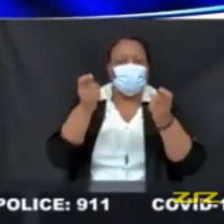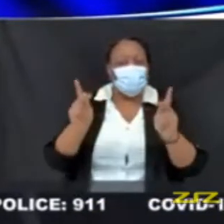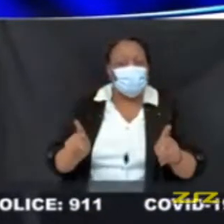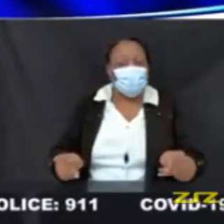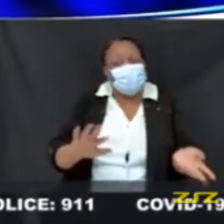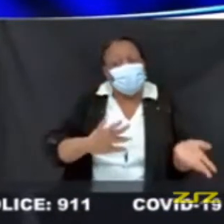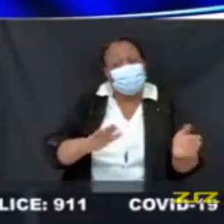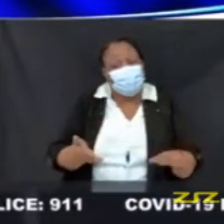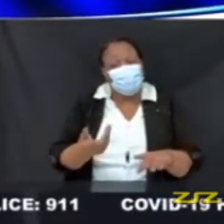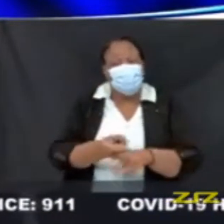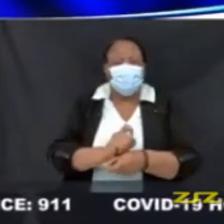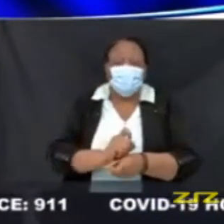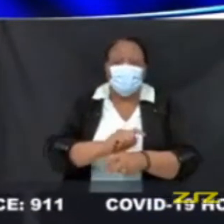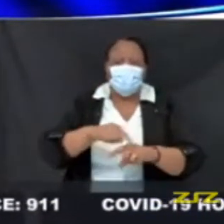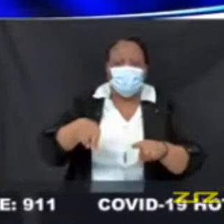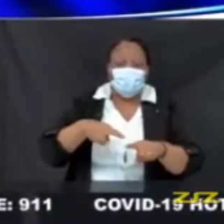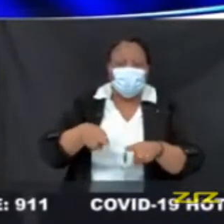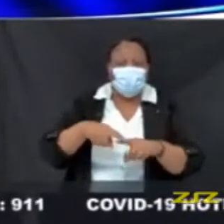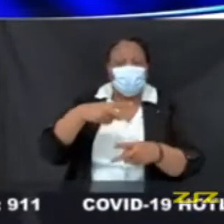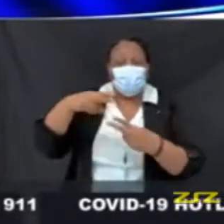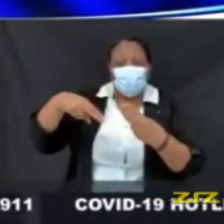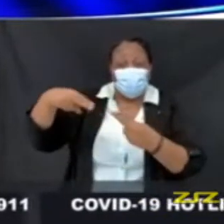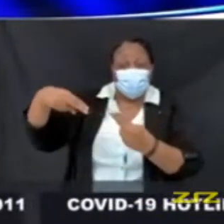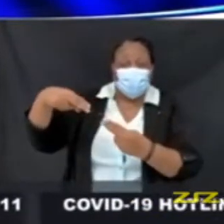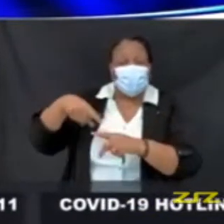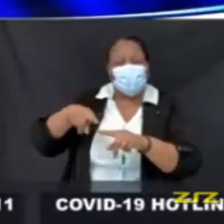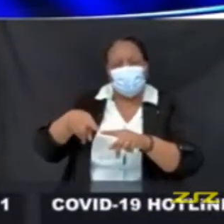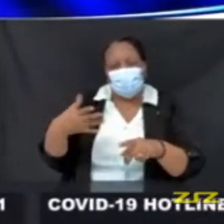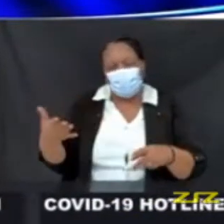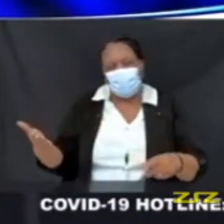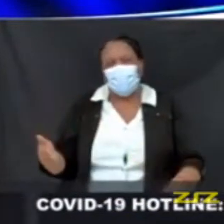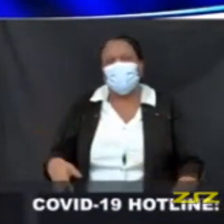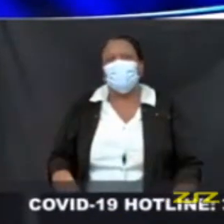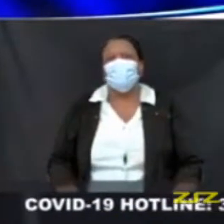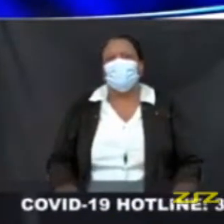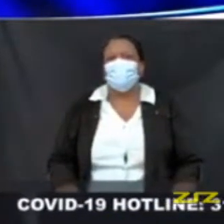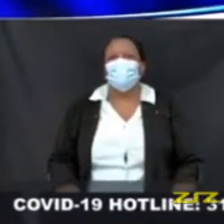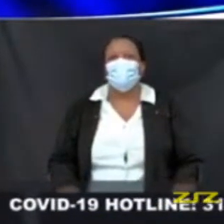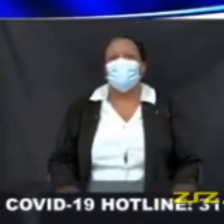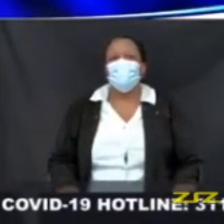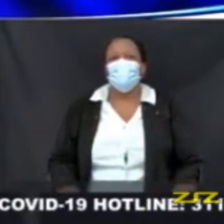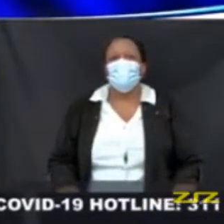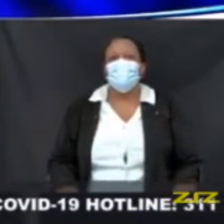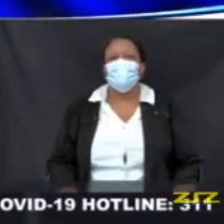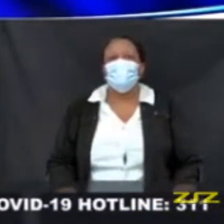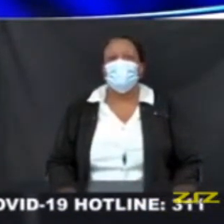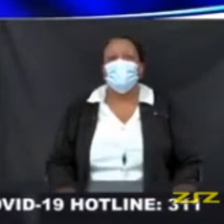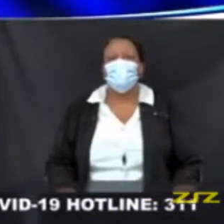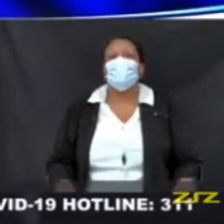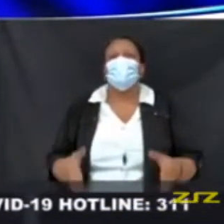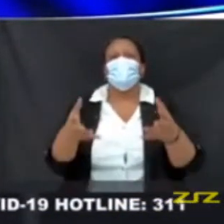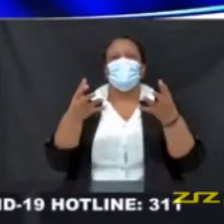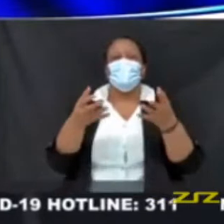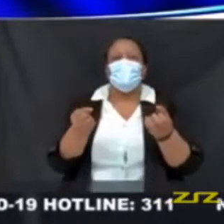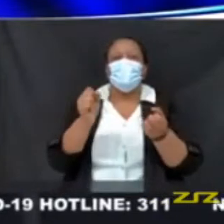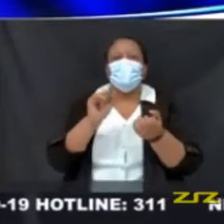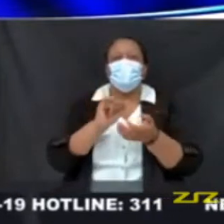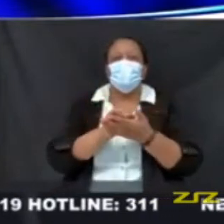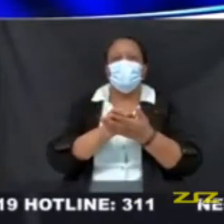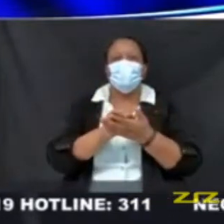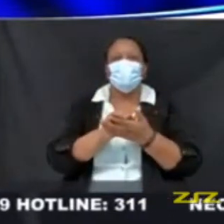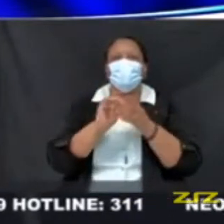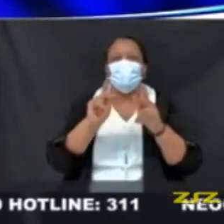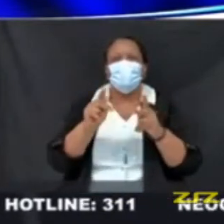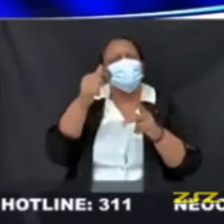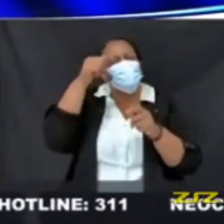livelihoods, and health. This assessment is being done in keeping with the Sendai Framework for Disaster Risk Reduction, which was adopted